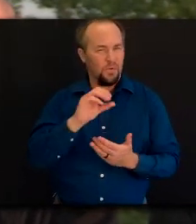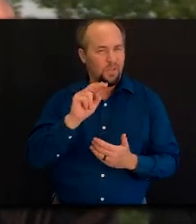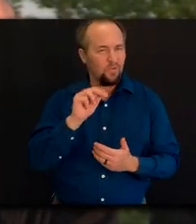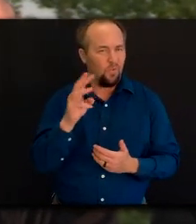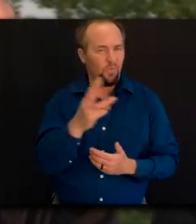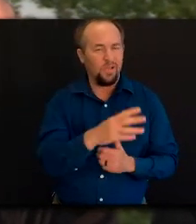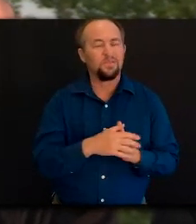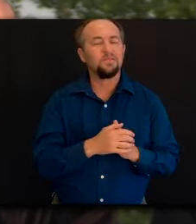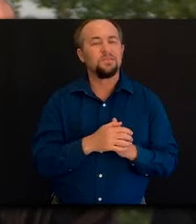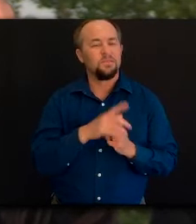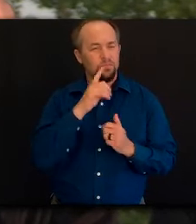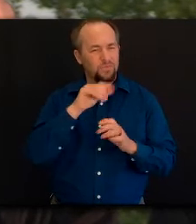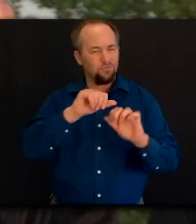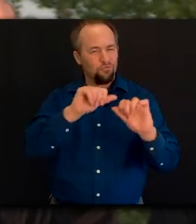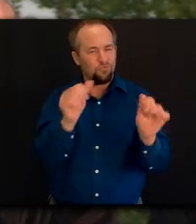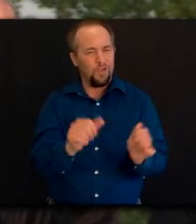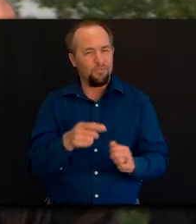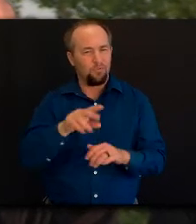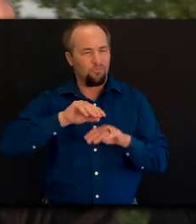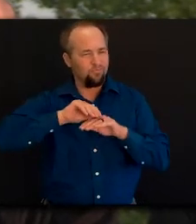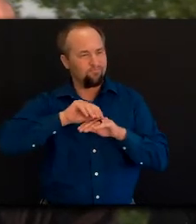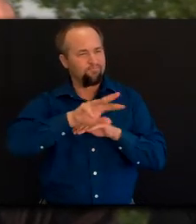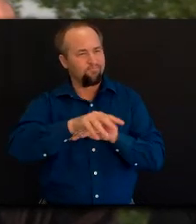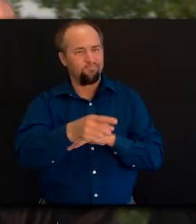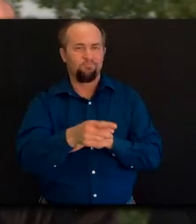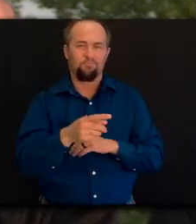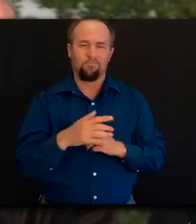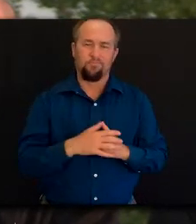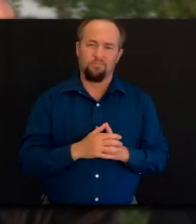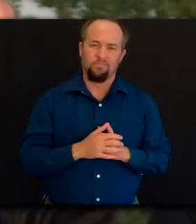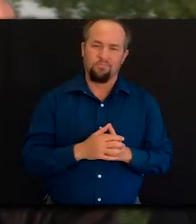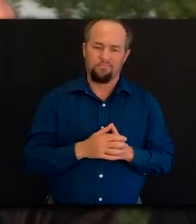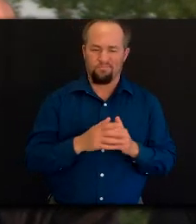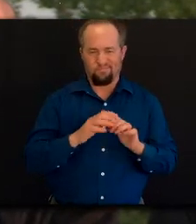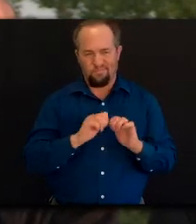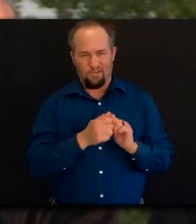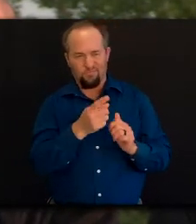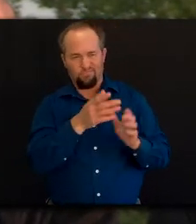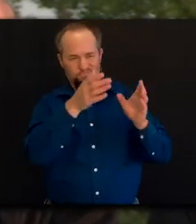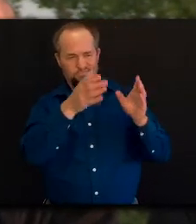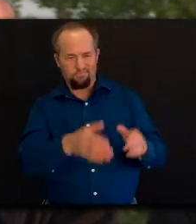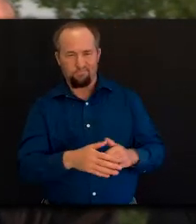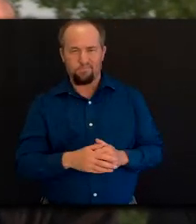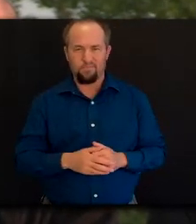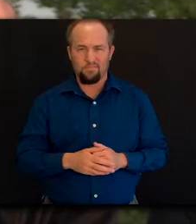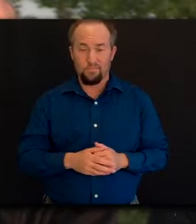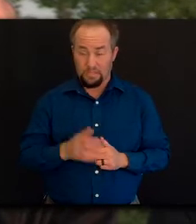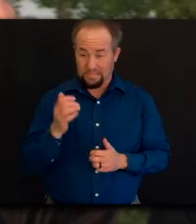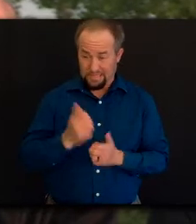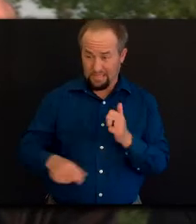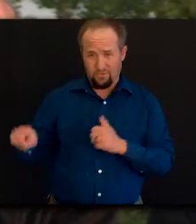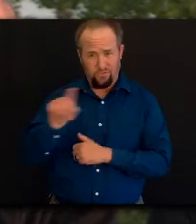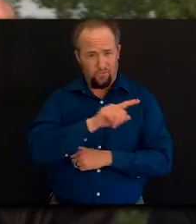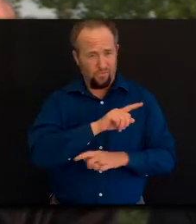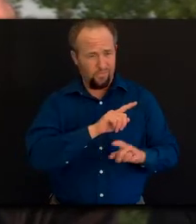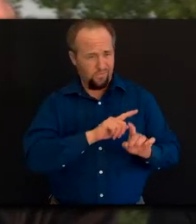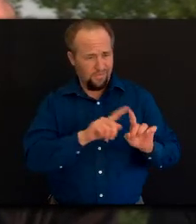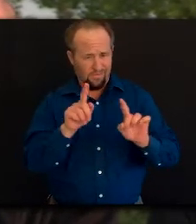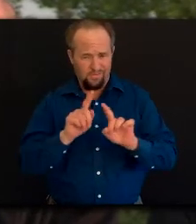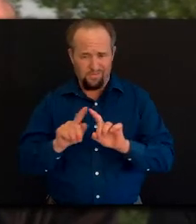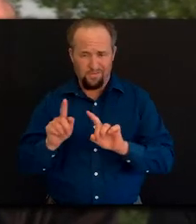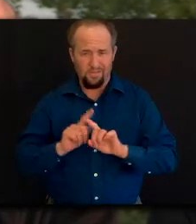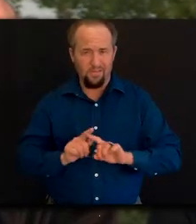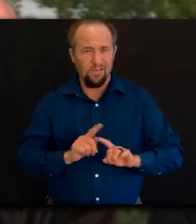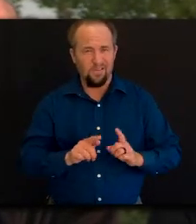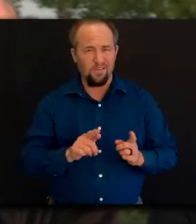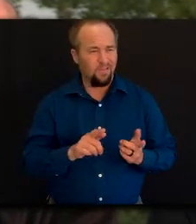in a way that makes you incredibly unique. No two graduates sitting in this crowd share the same socks, the same